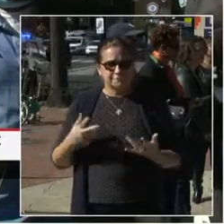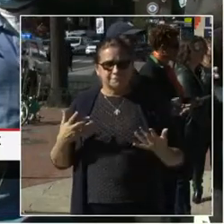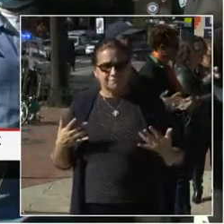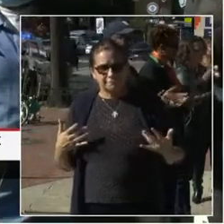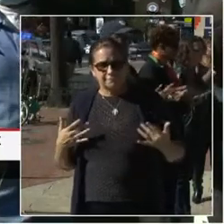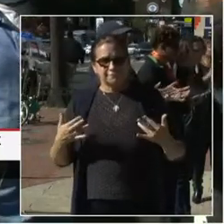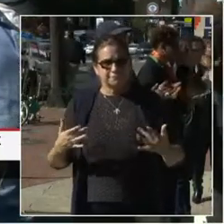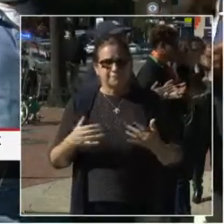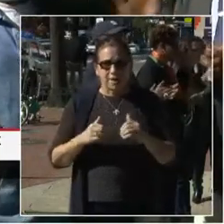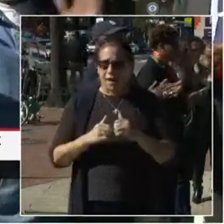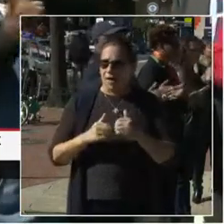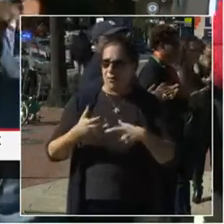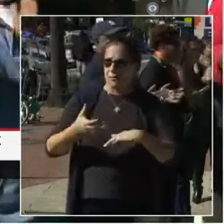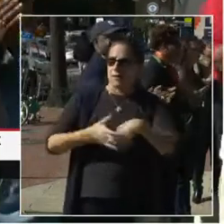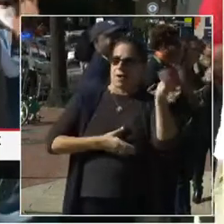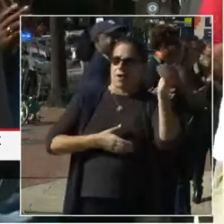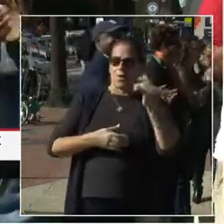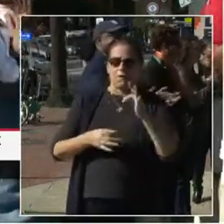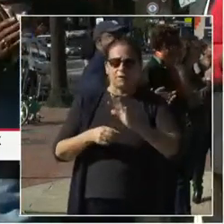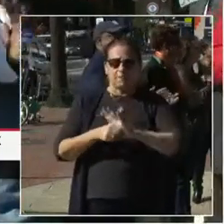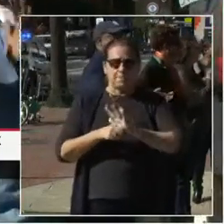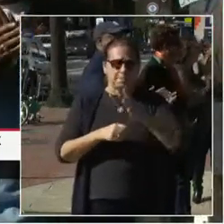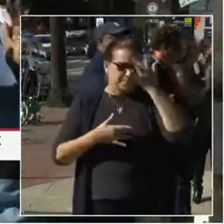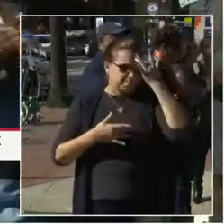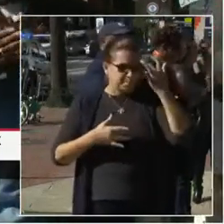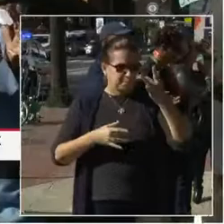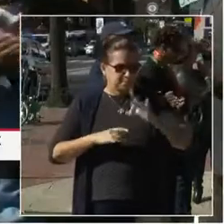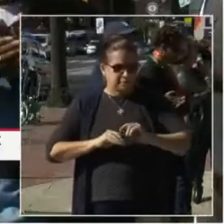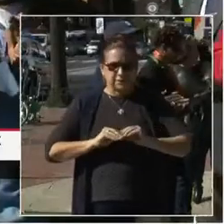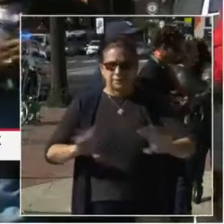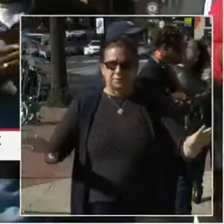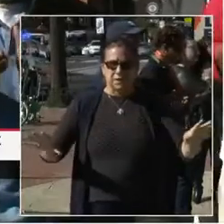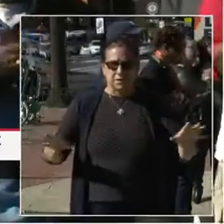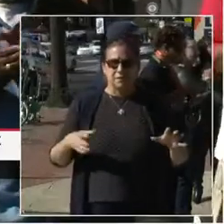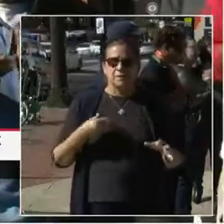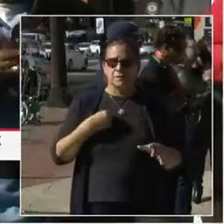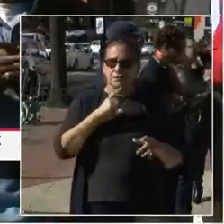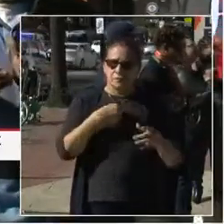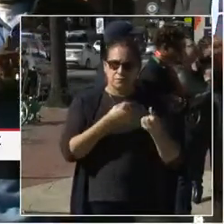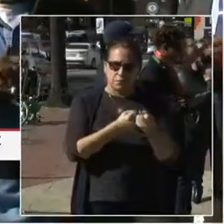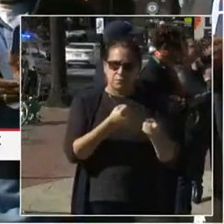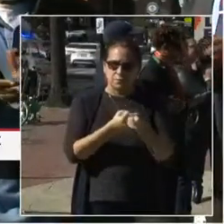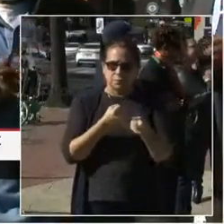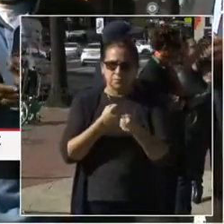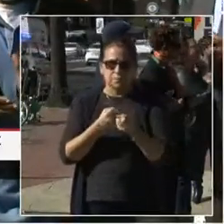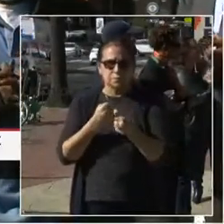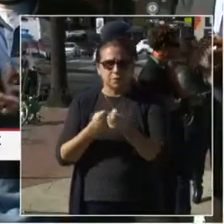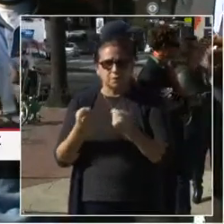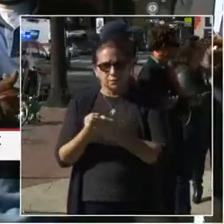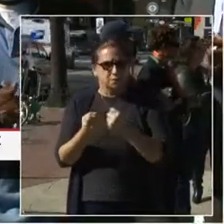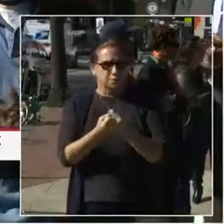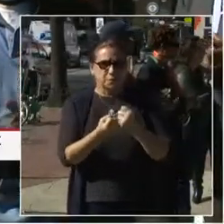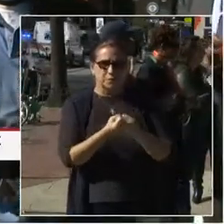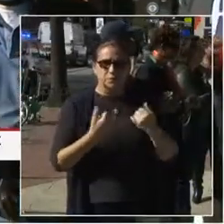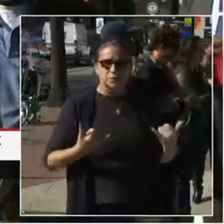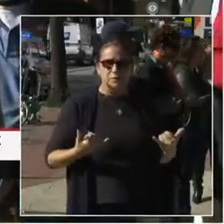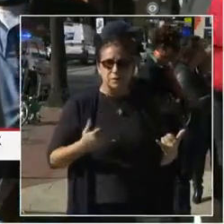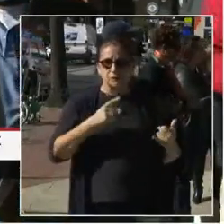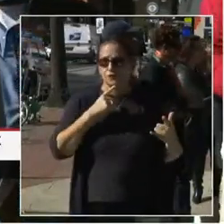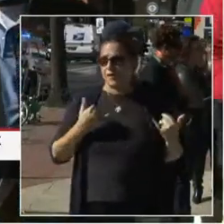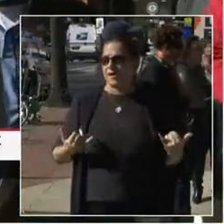big round of applause at DimPad. I knew we were making some big announcements today, but that's